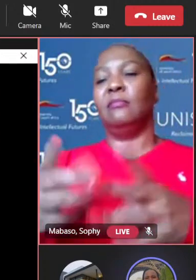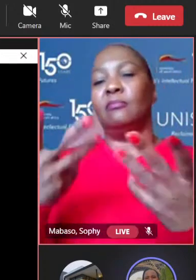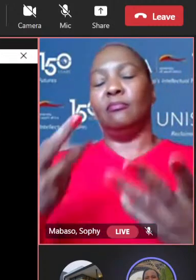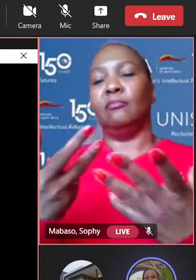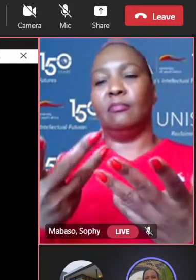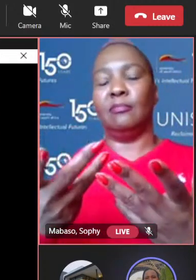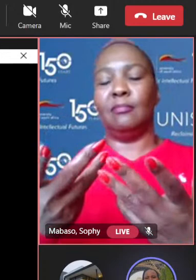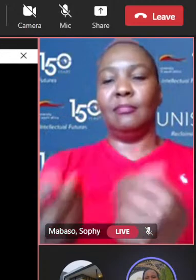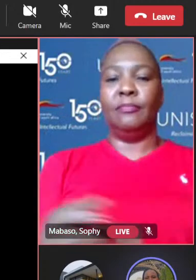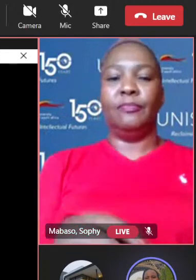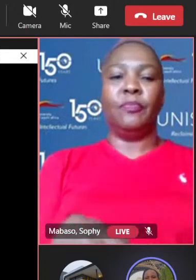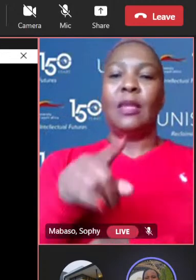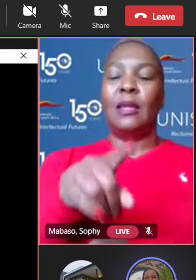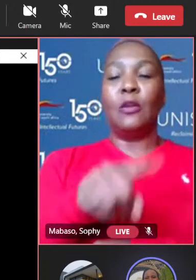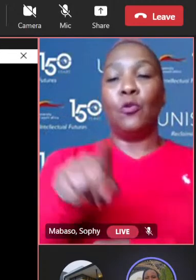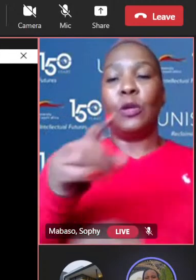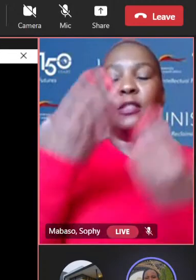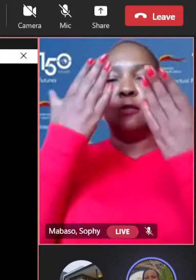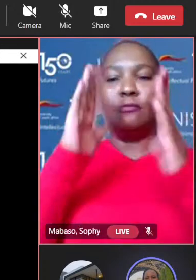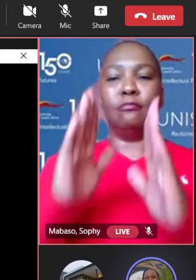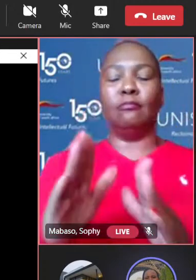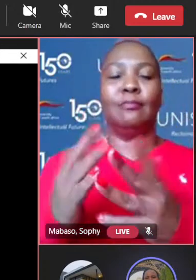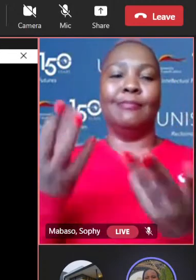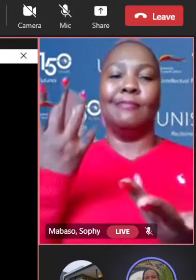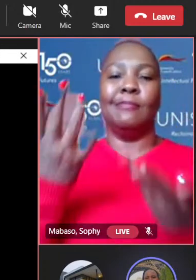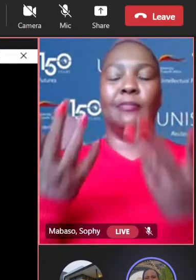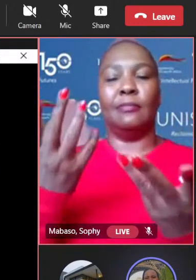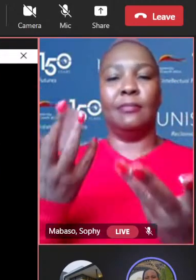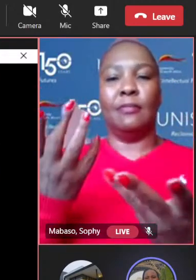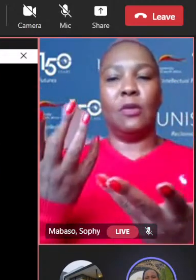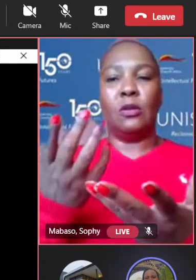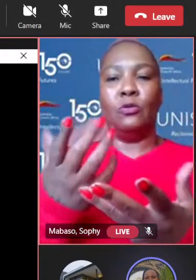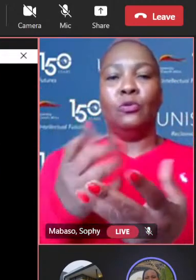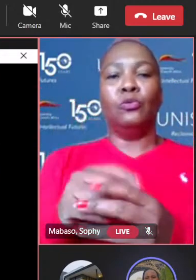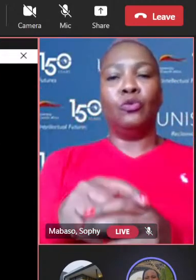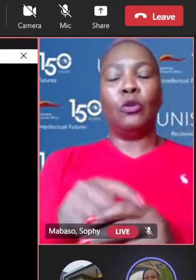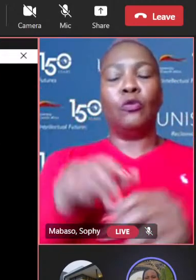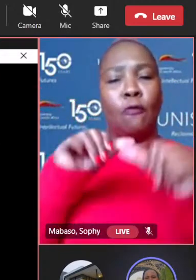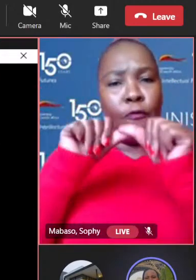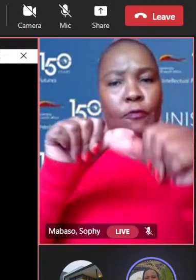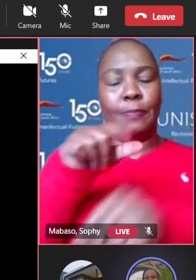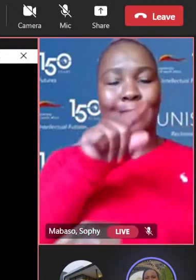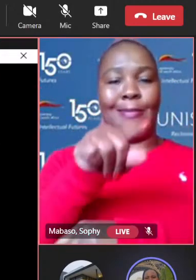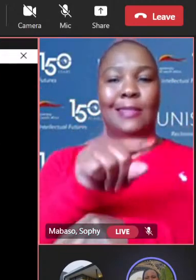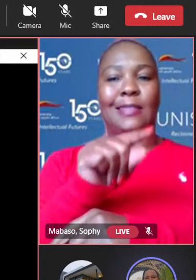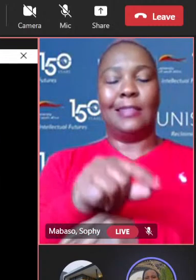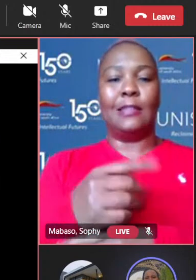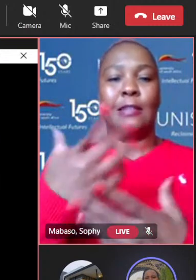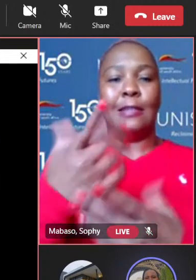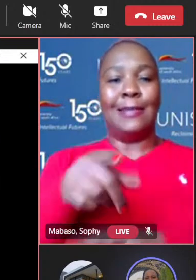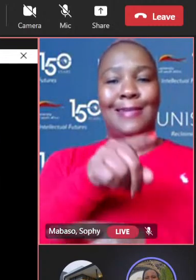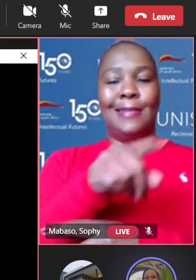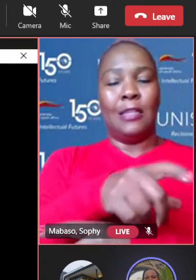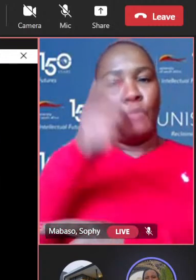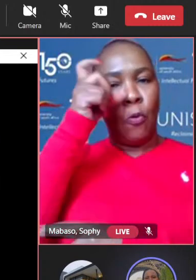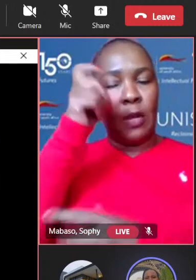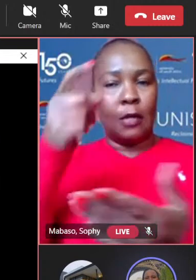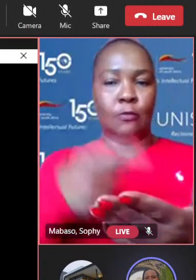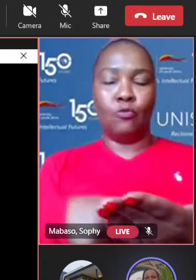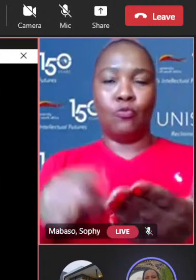activities. And as a student, if you don't adhere or follow the plagiarism rules or values,